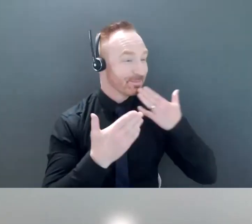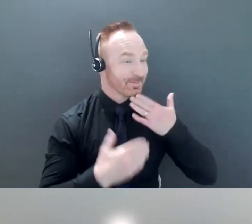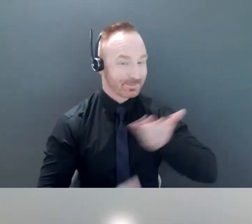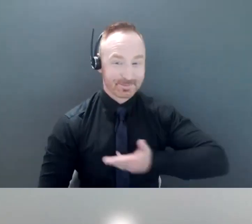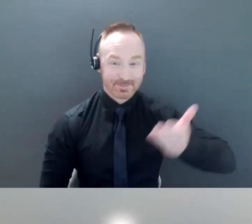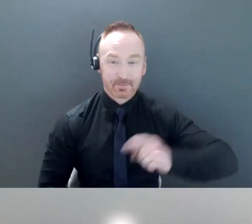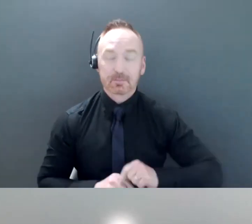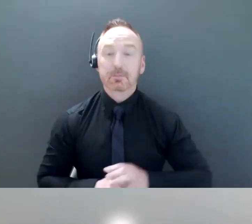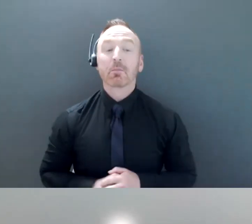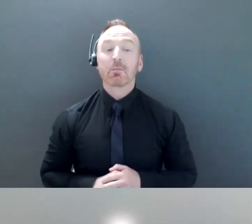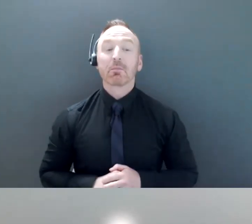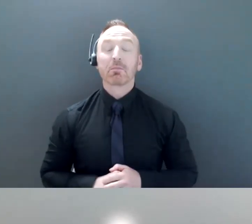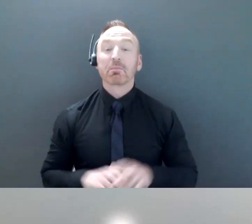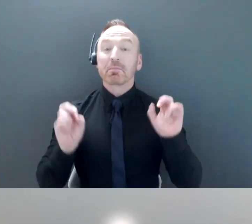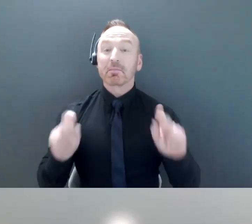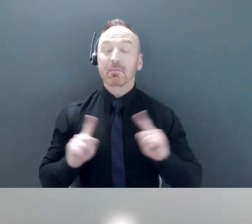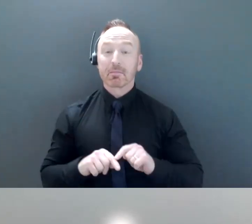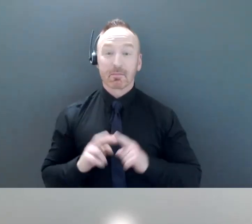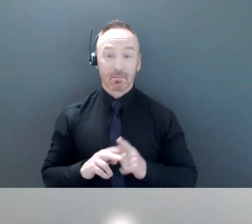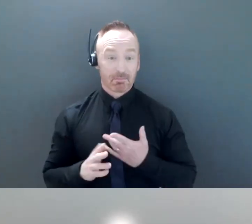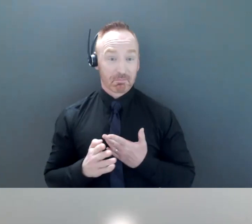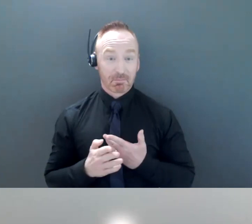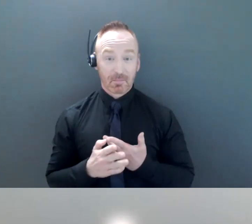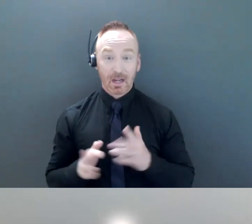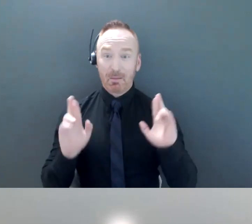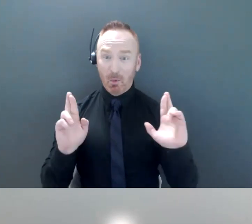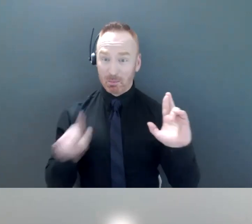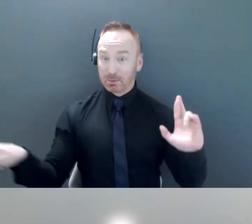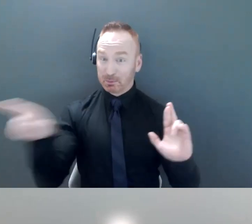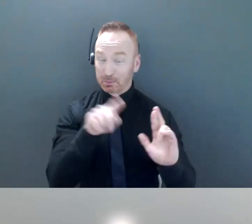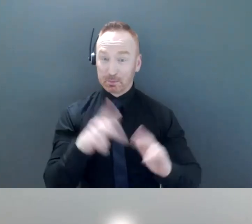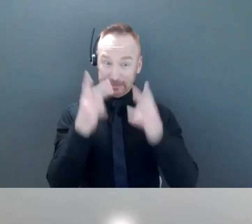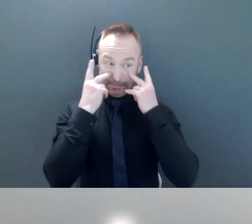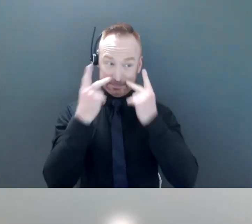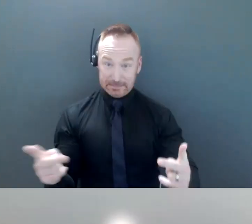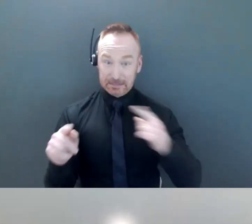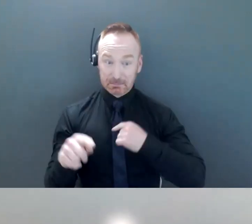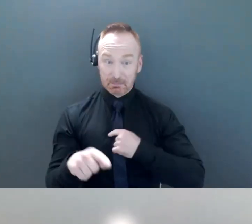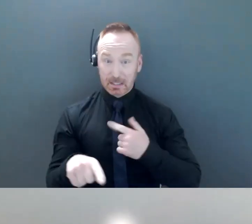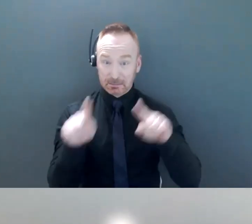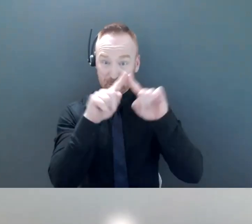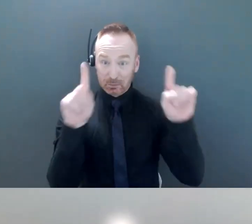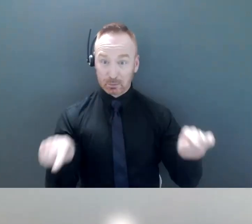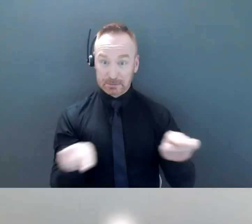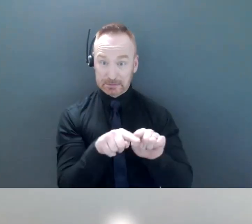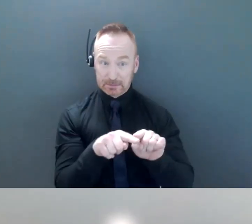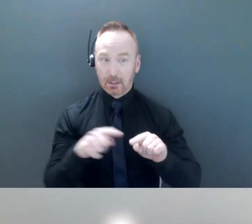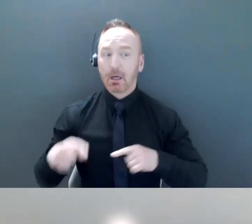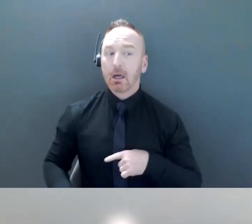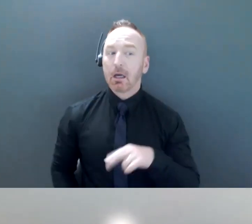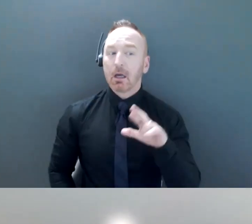Okay, so I hope everyone can see my screen for my presentation on grandparents' rights. Not yet, it's not up